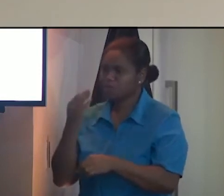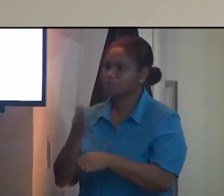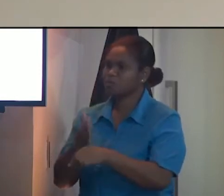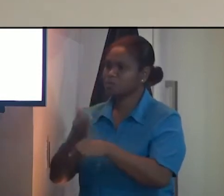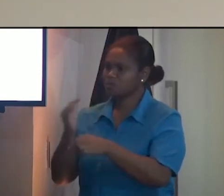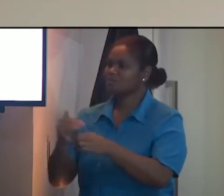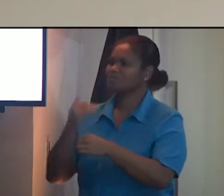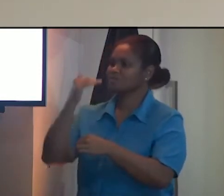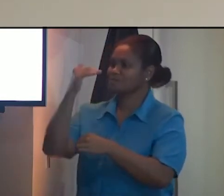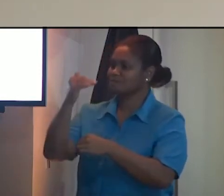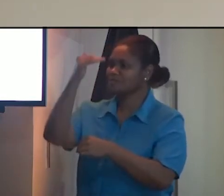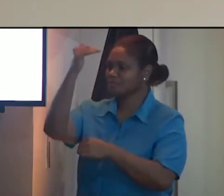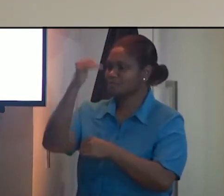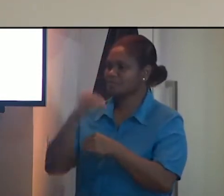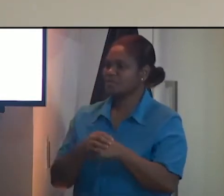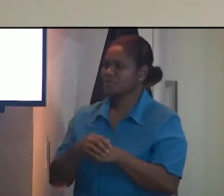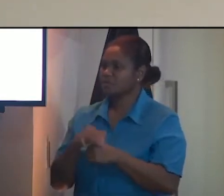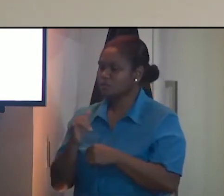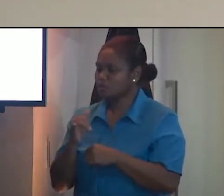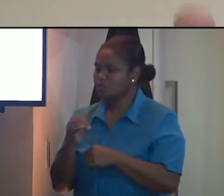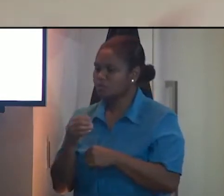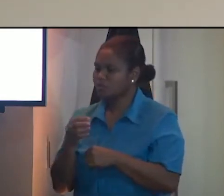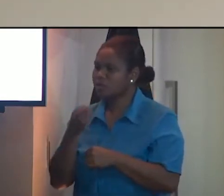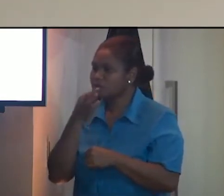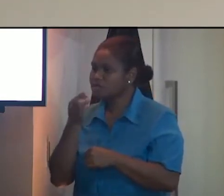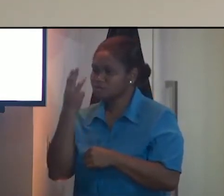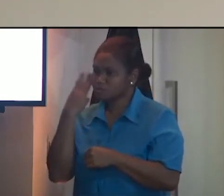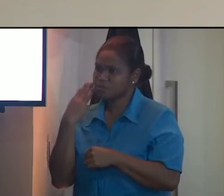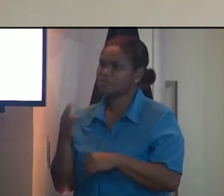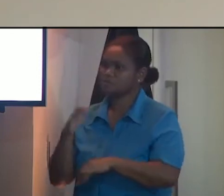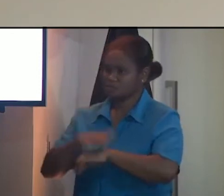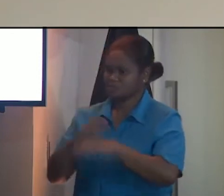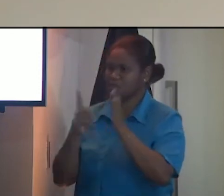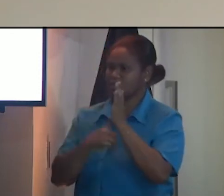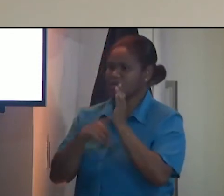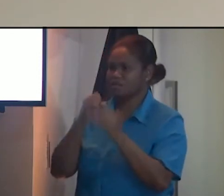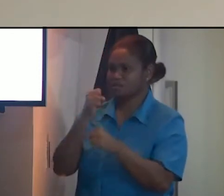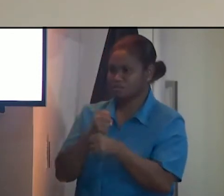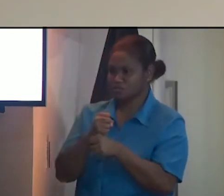allows women to sit at the local level, which is at the ward as well as the provincial level. But